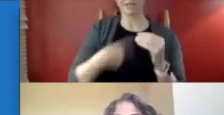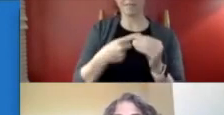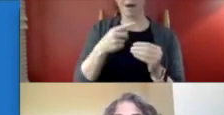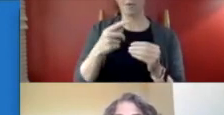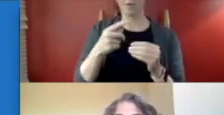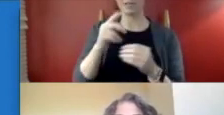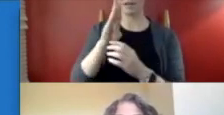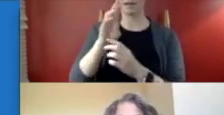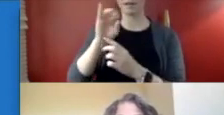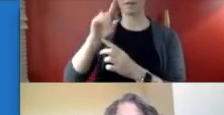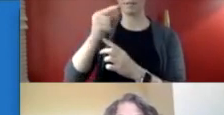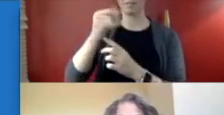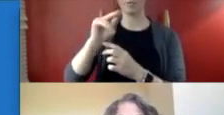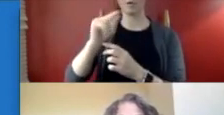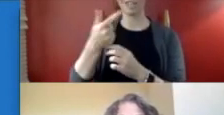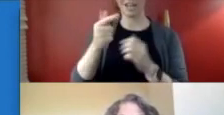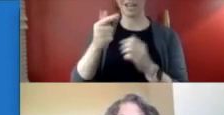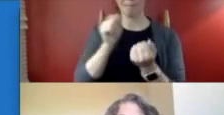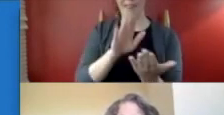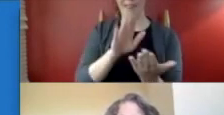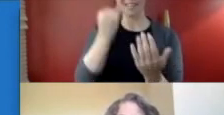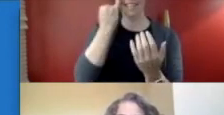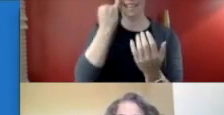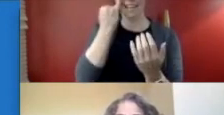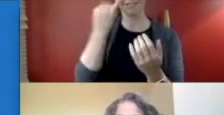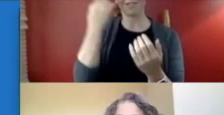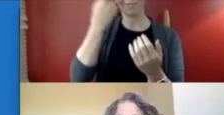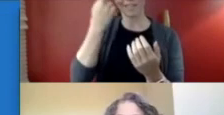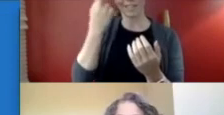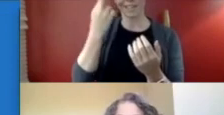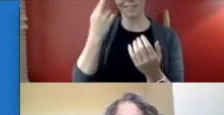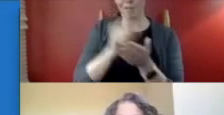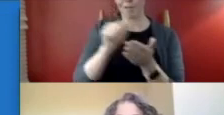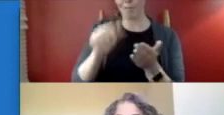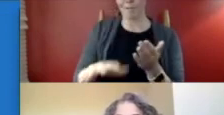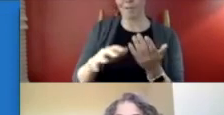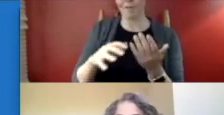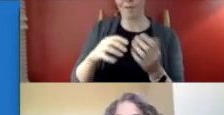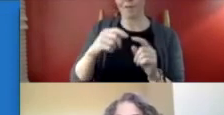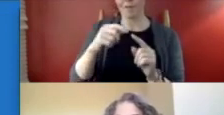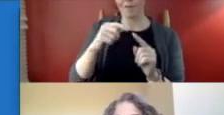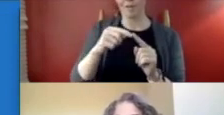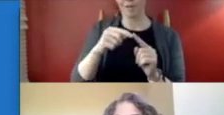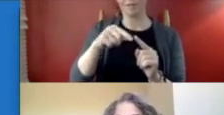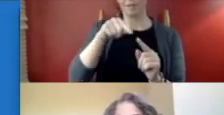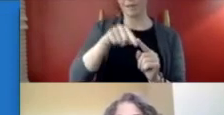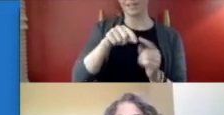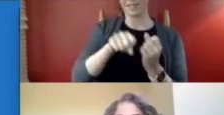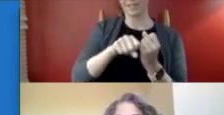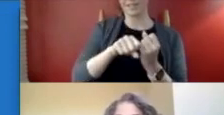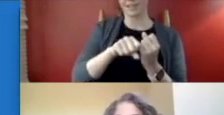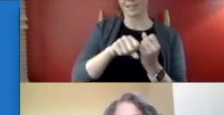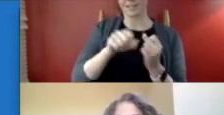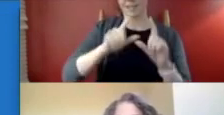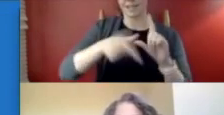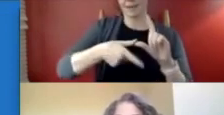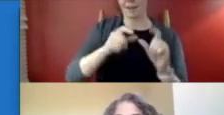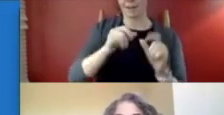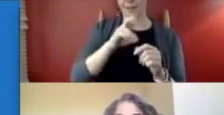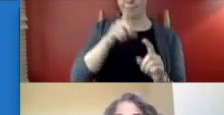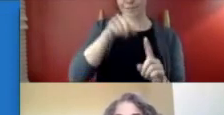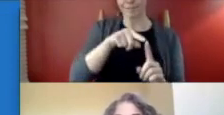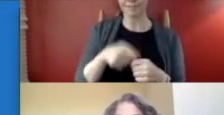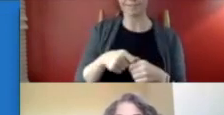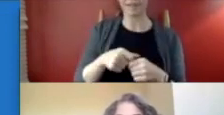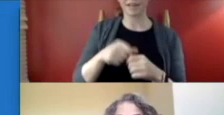was an expired IUD. Bridging methods are contraceptive methods that can be self-administered, such as pill, patch, and ring, until a